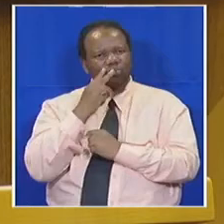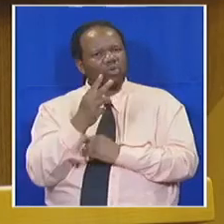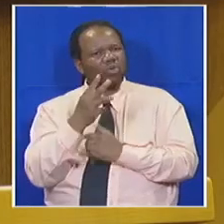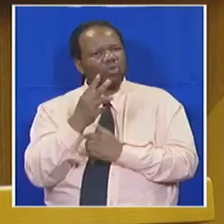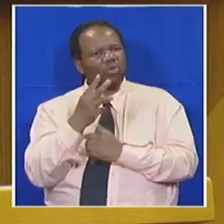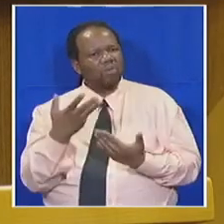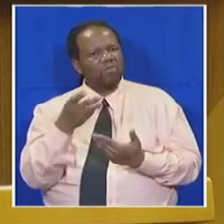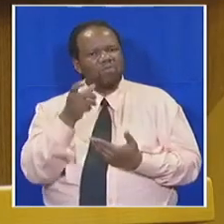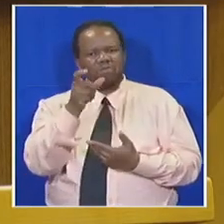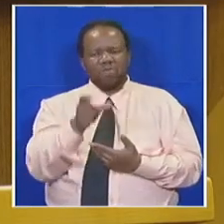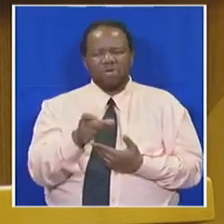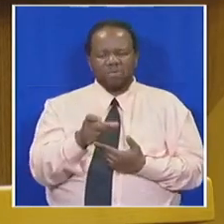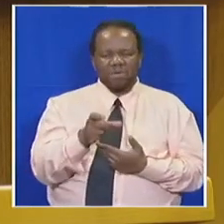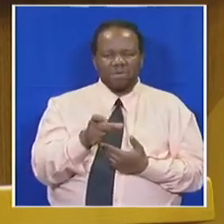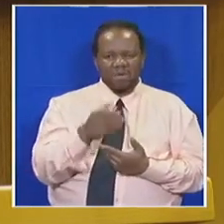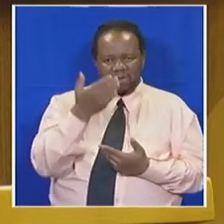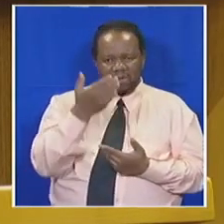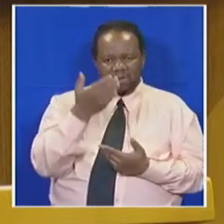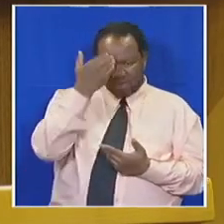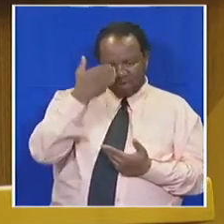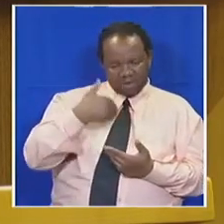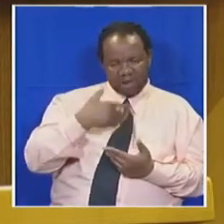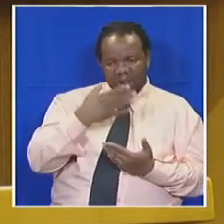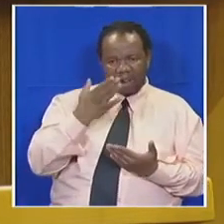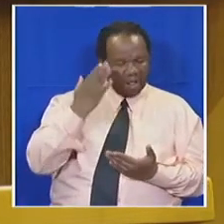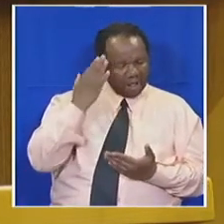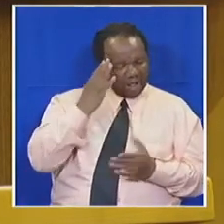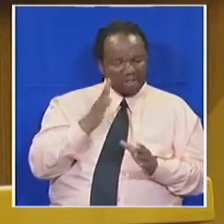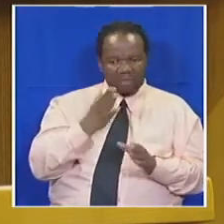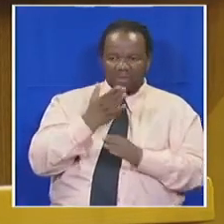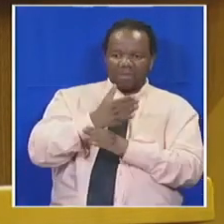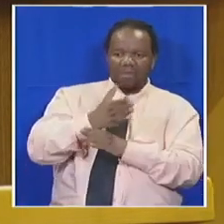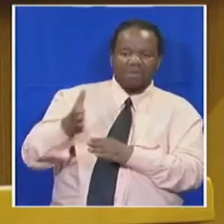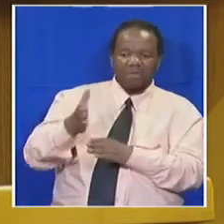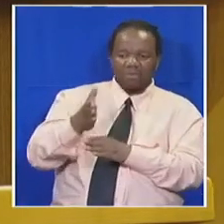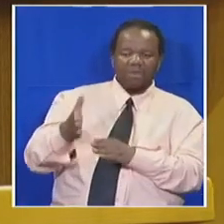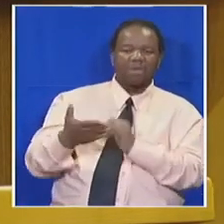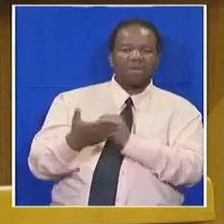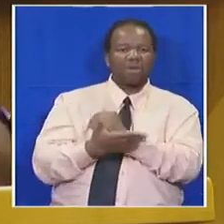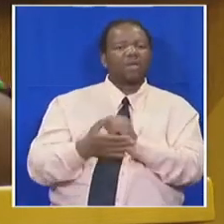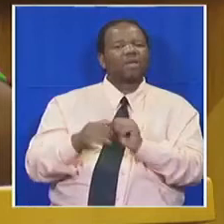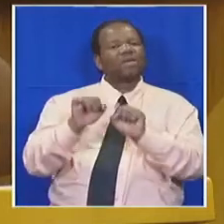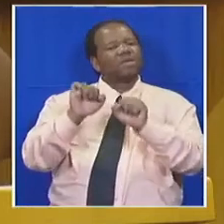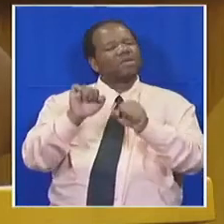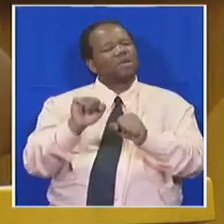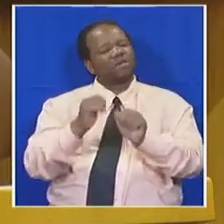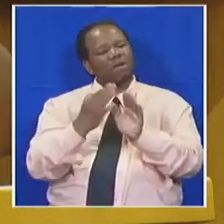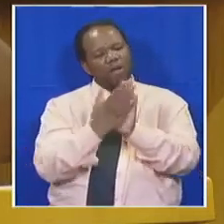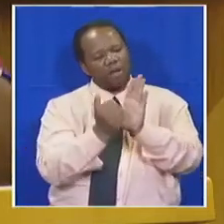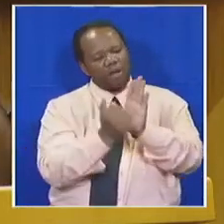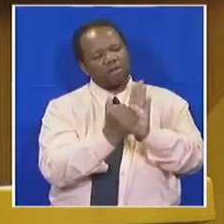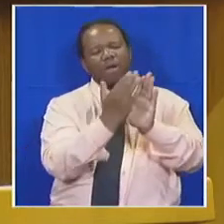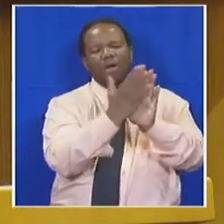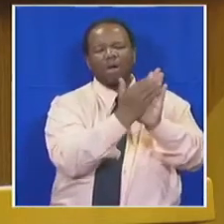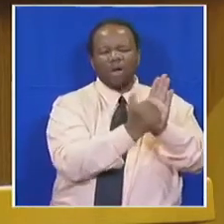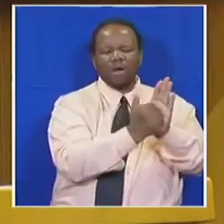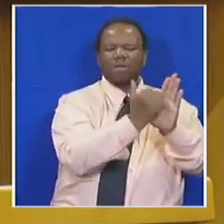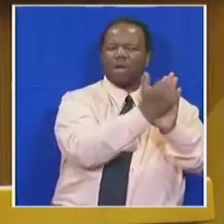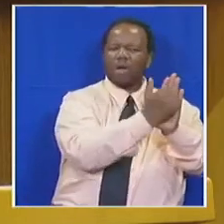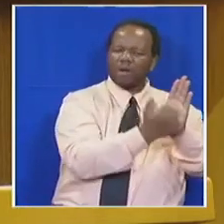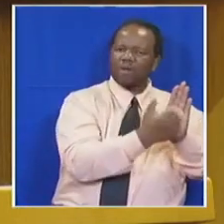mental health generally in this country. Despite legislative frameworks available for the protection of mental